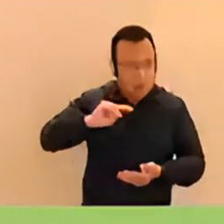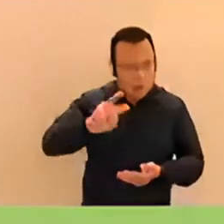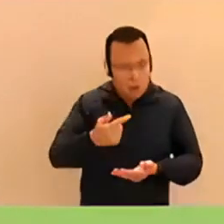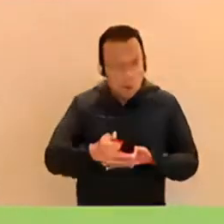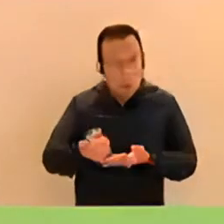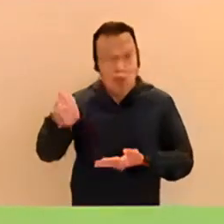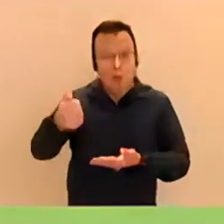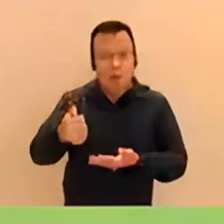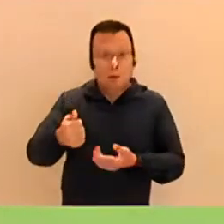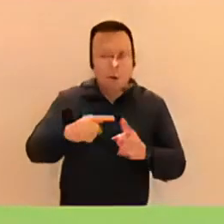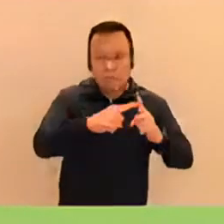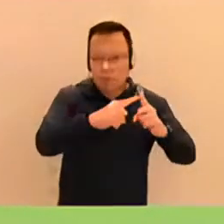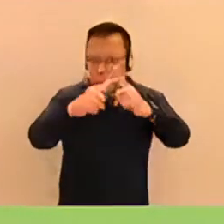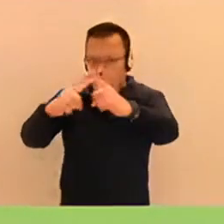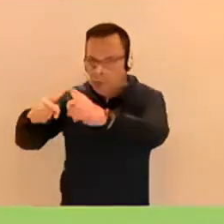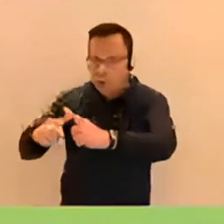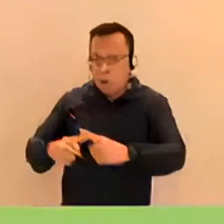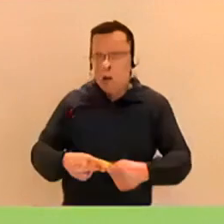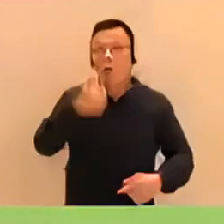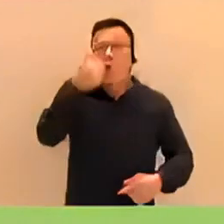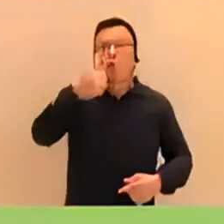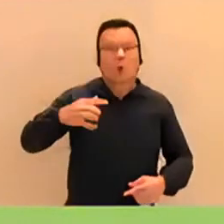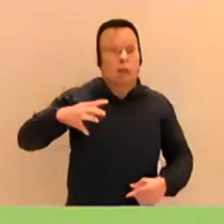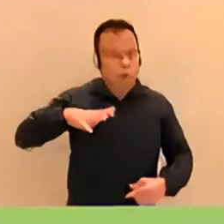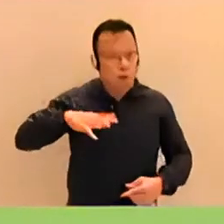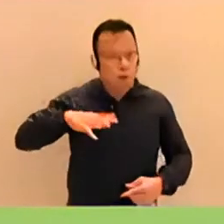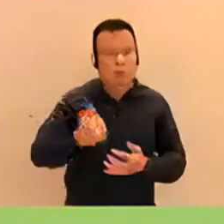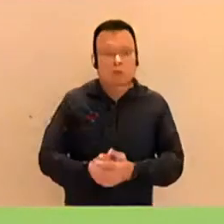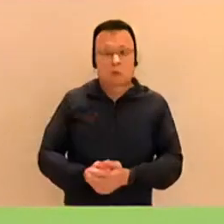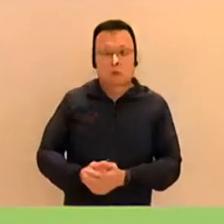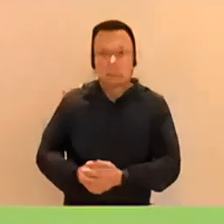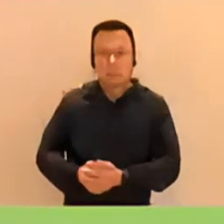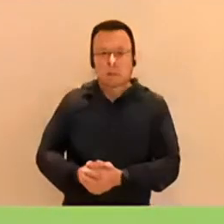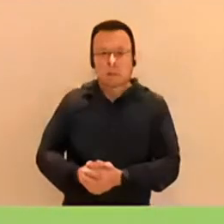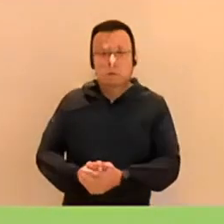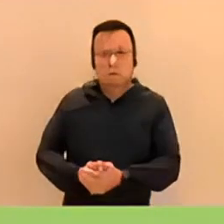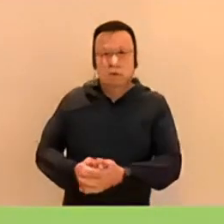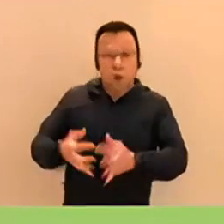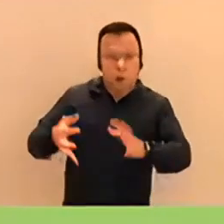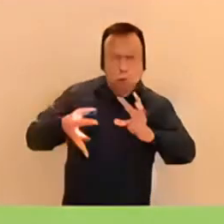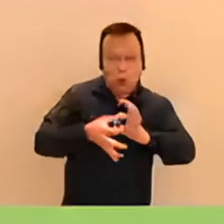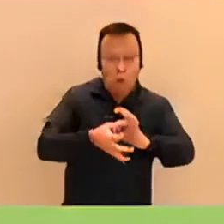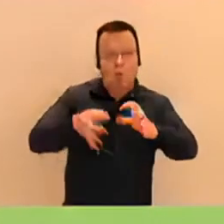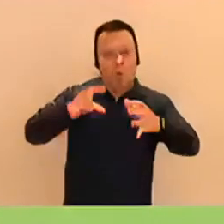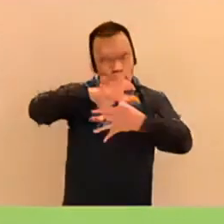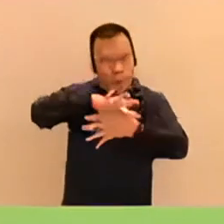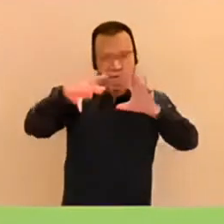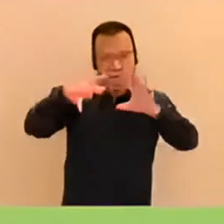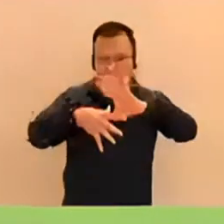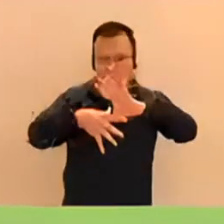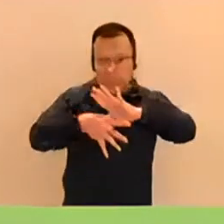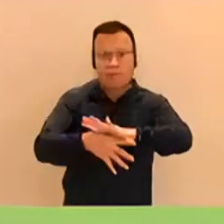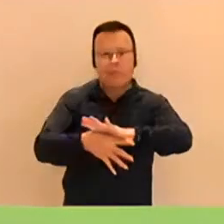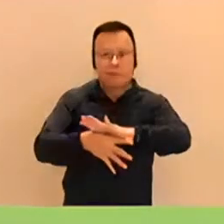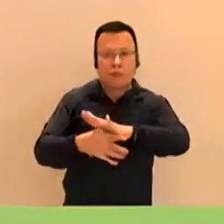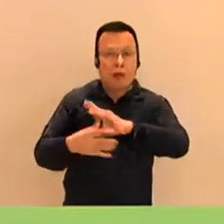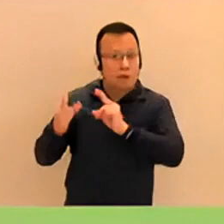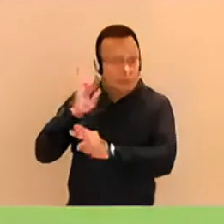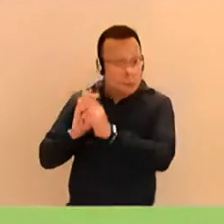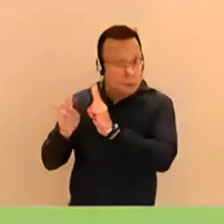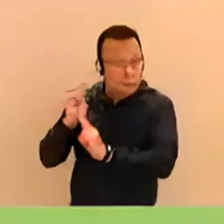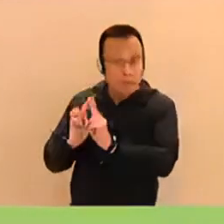connectivity with cultural heritages. Third, we will provide green linkages for not